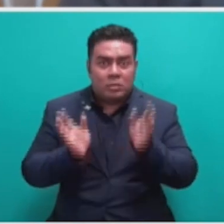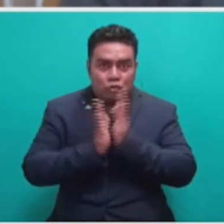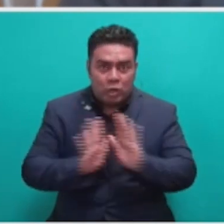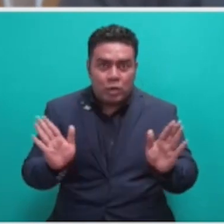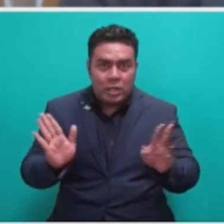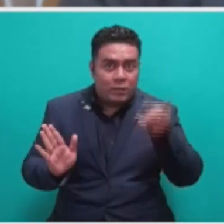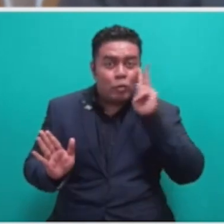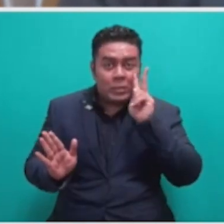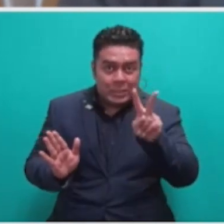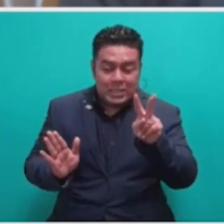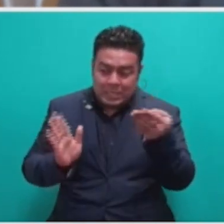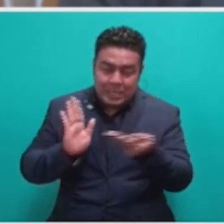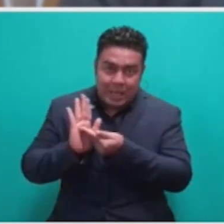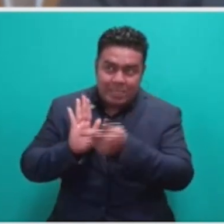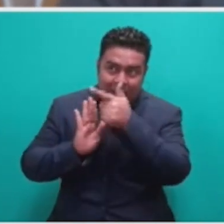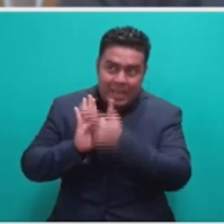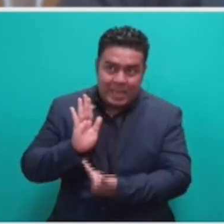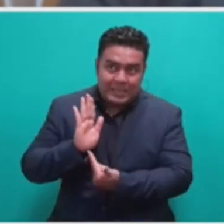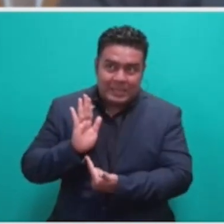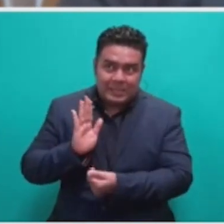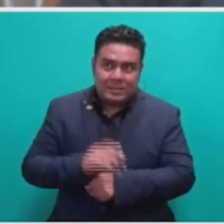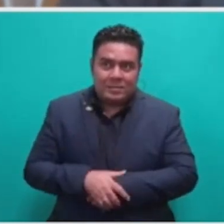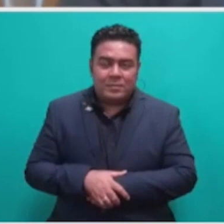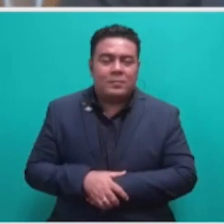if they look at this list, Mr. Speaker,